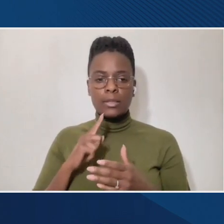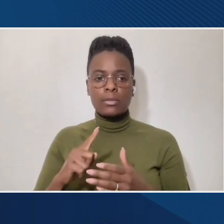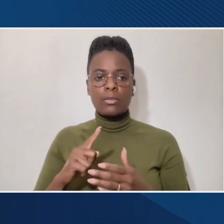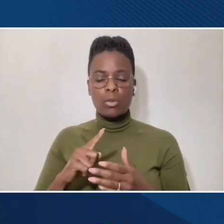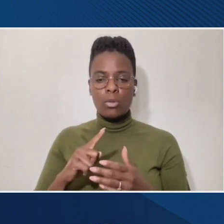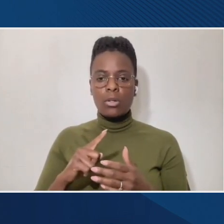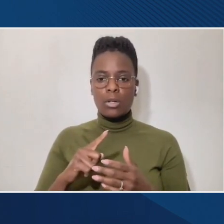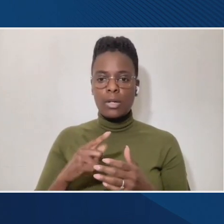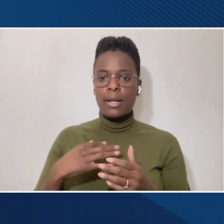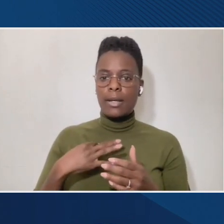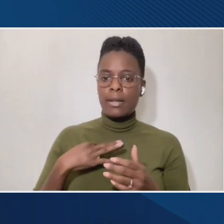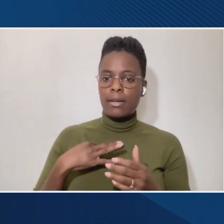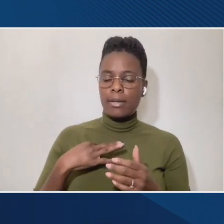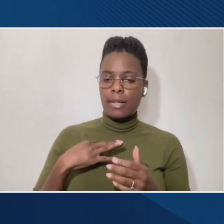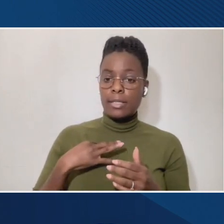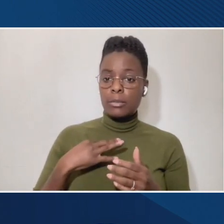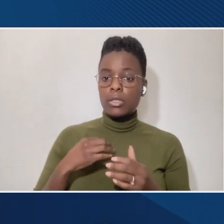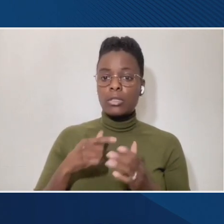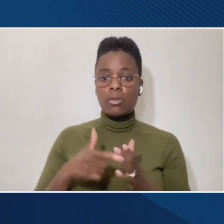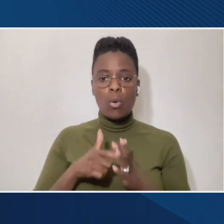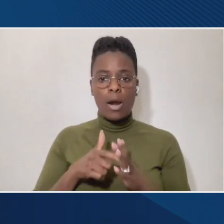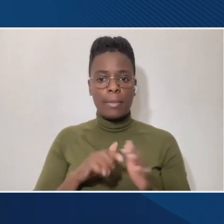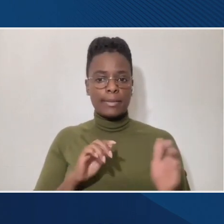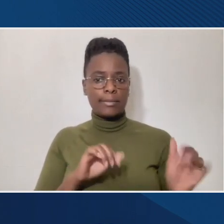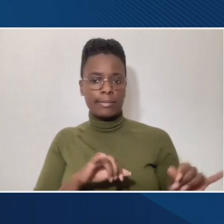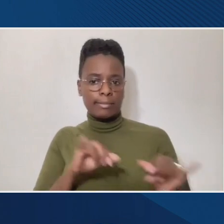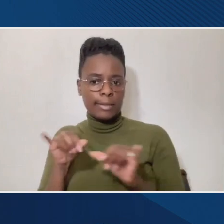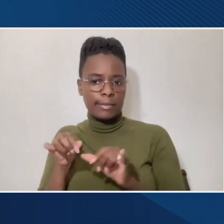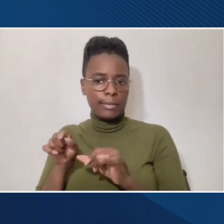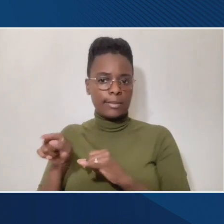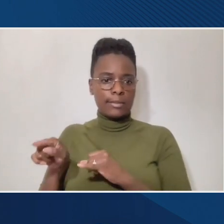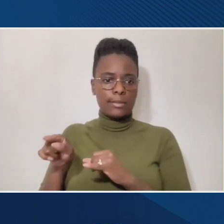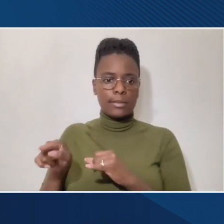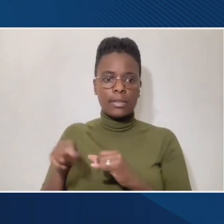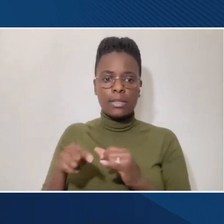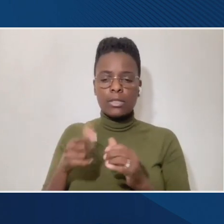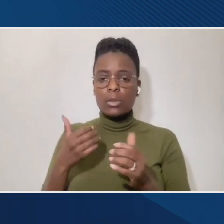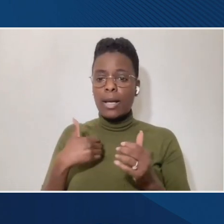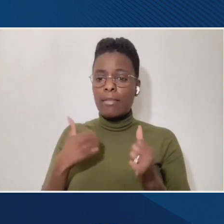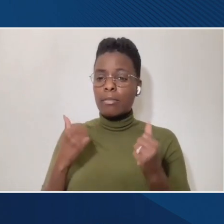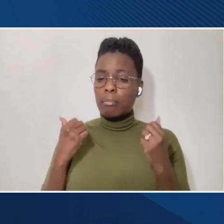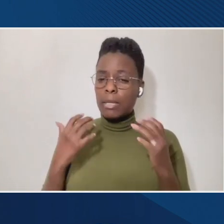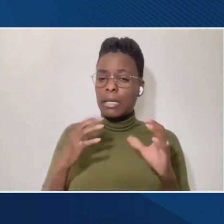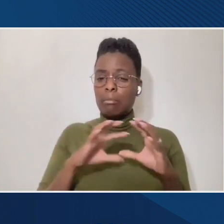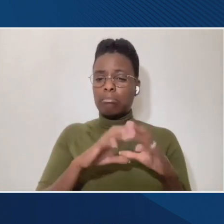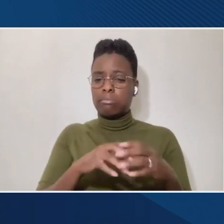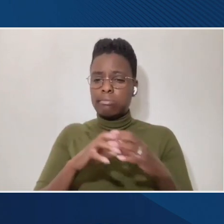approval, points on applications, things like